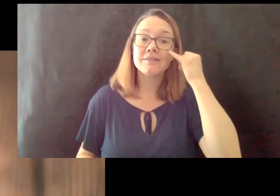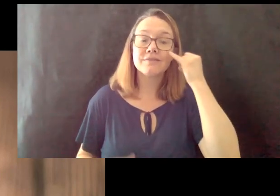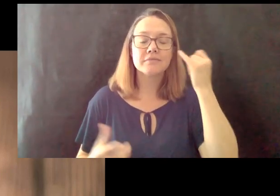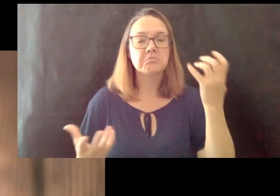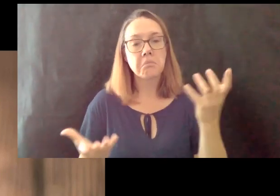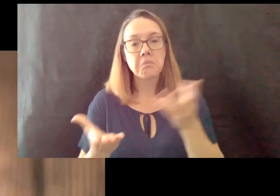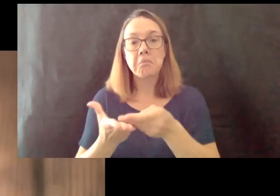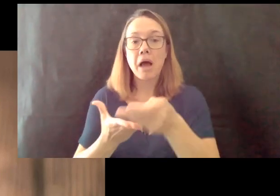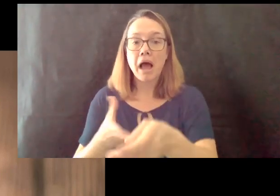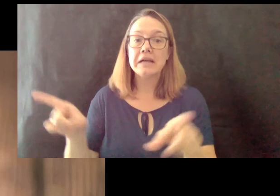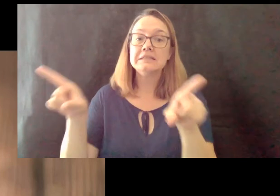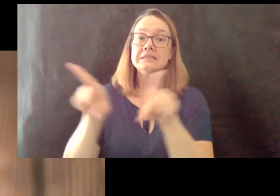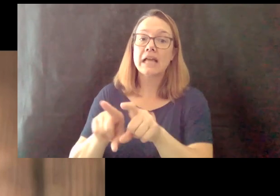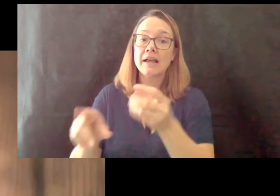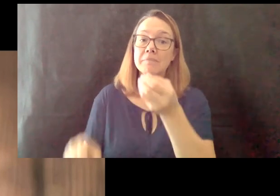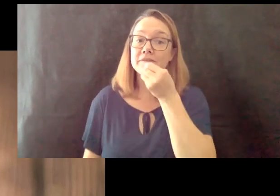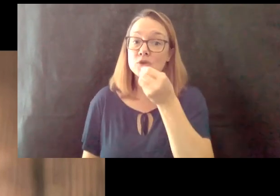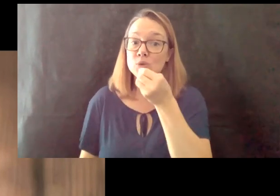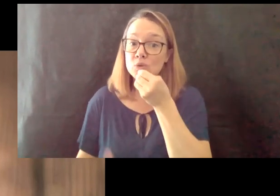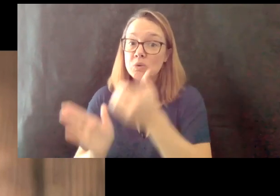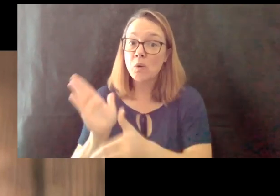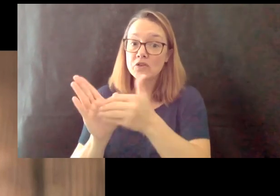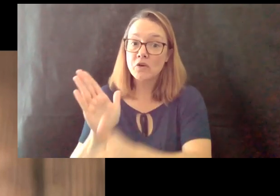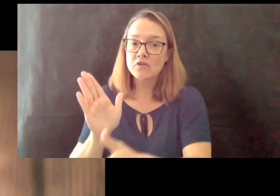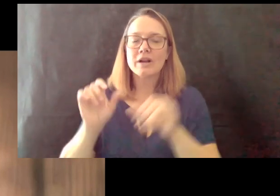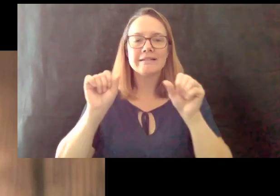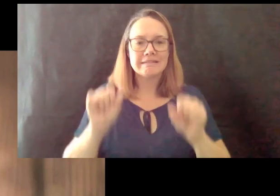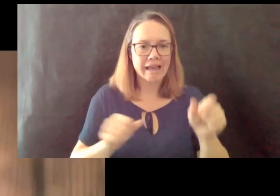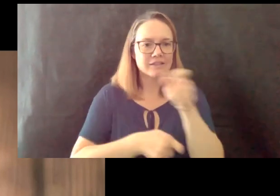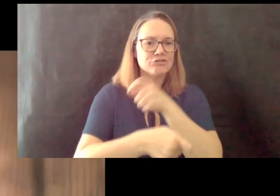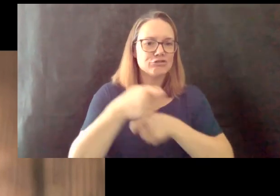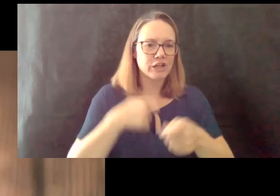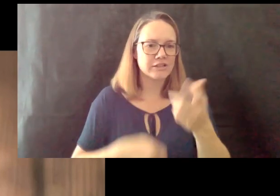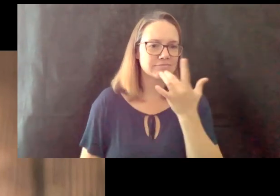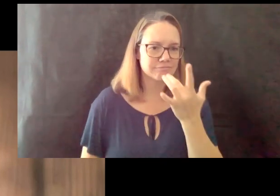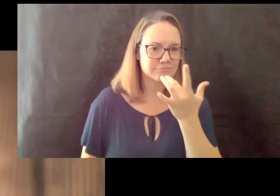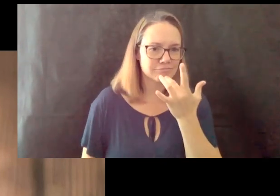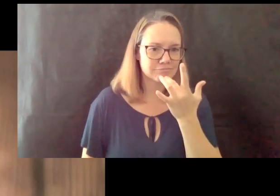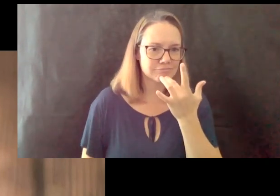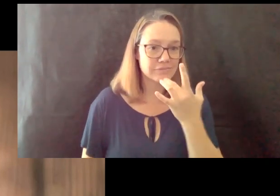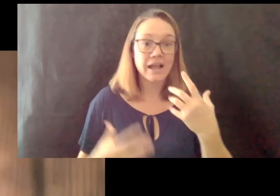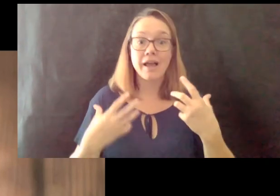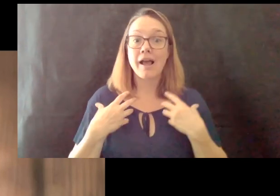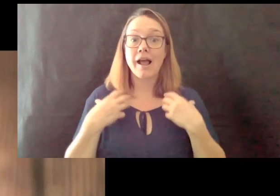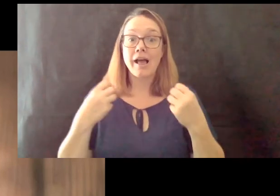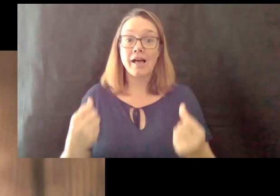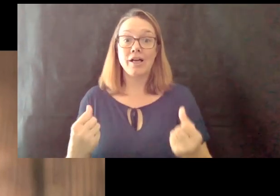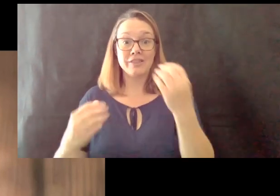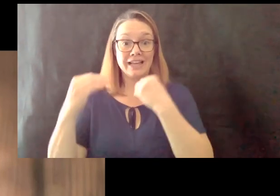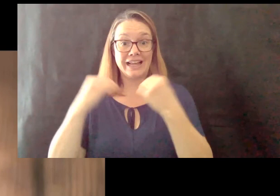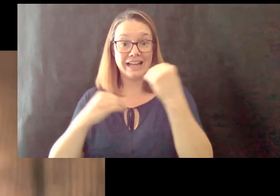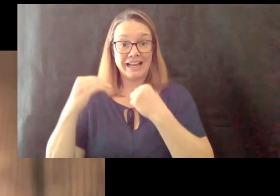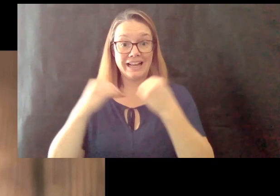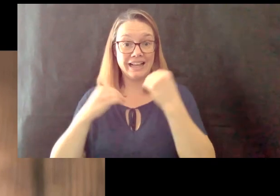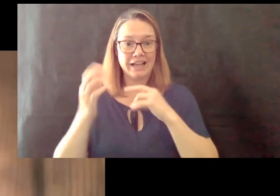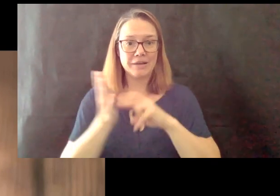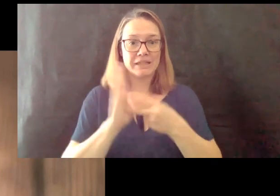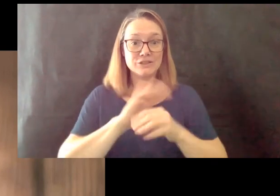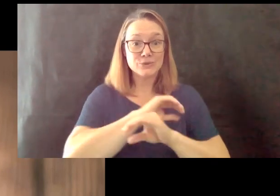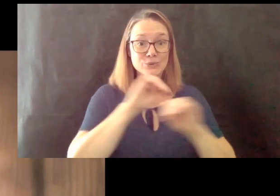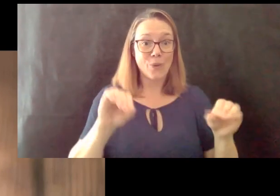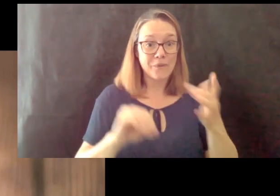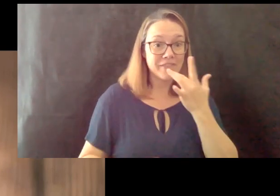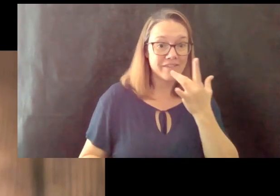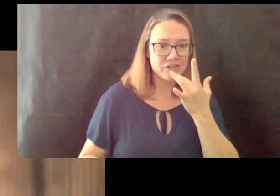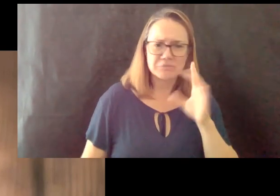we're making. Even if we get the same basic staples over and over and over. So healthy eating doesn't have to